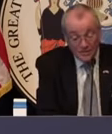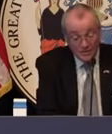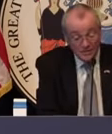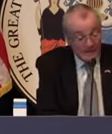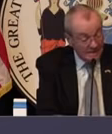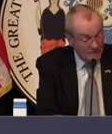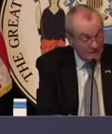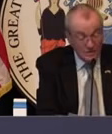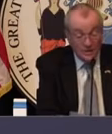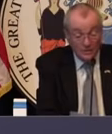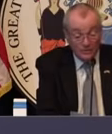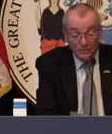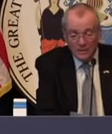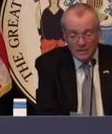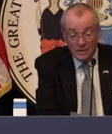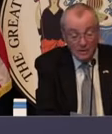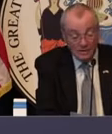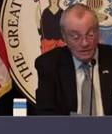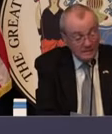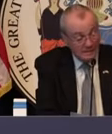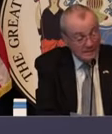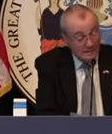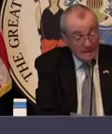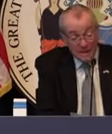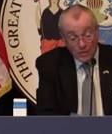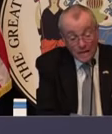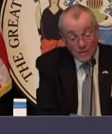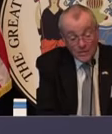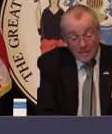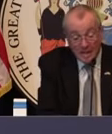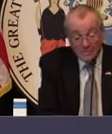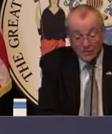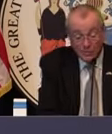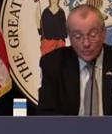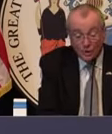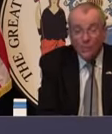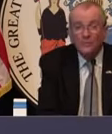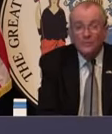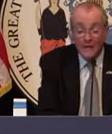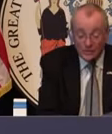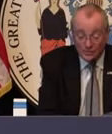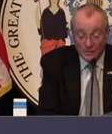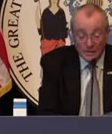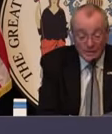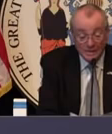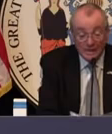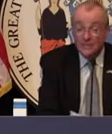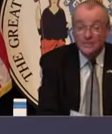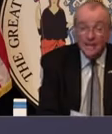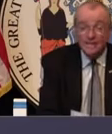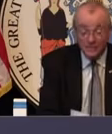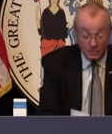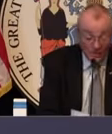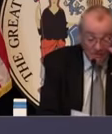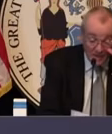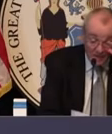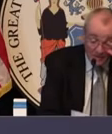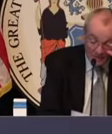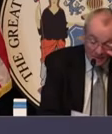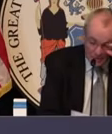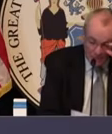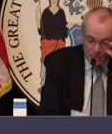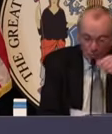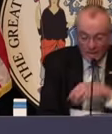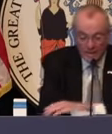at the age of 92 years young. A graduate of Camden's Woodrow Wilson High School, class of